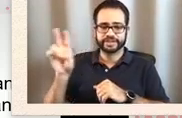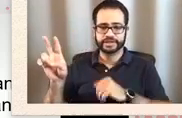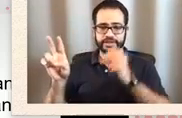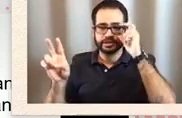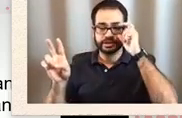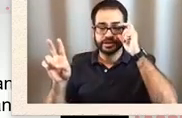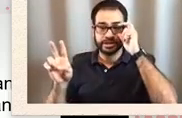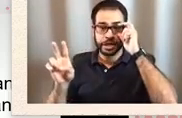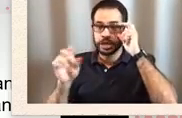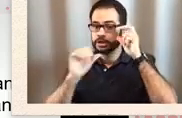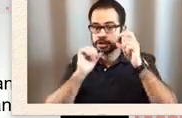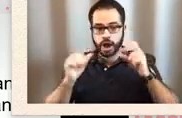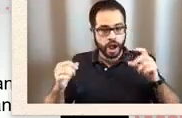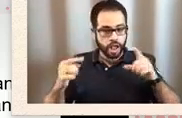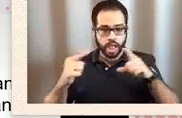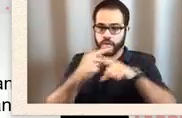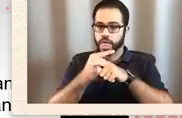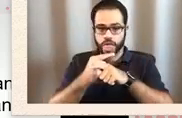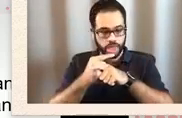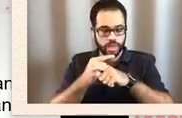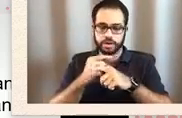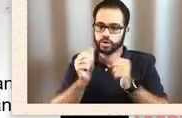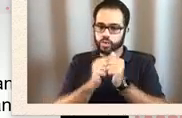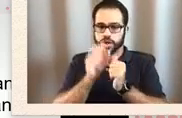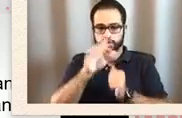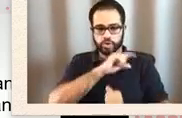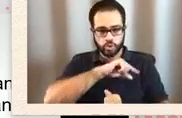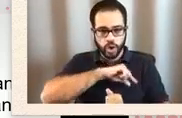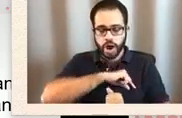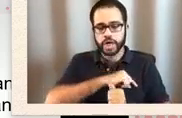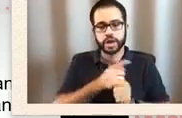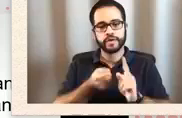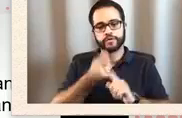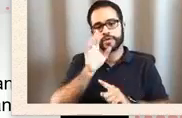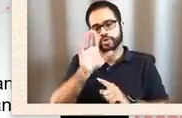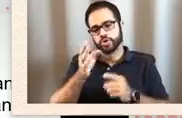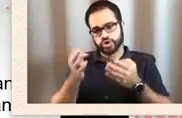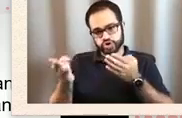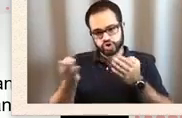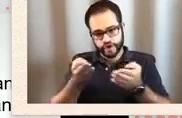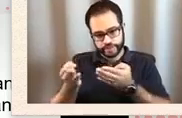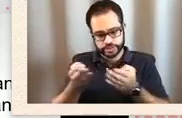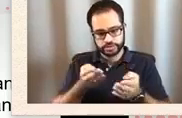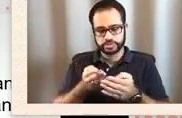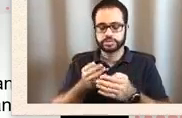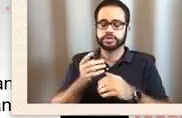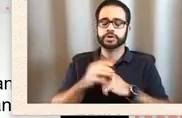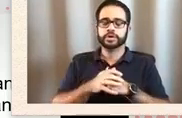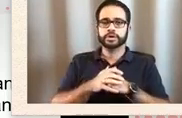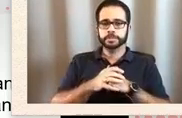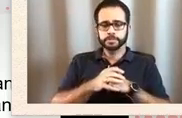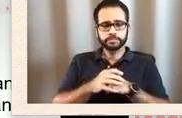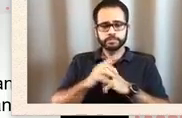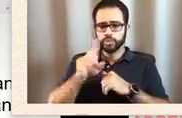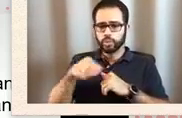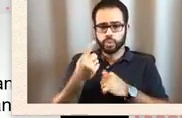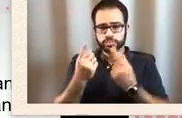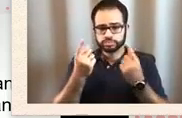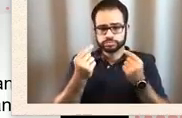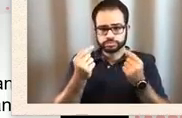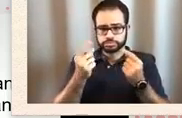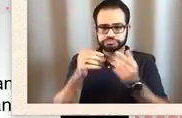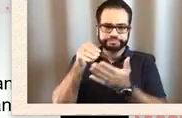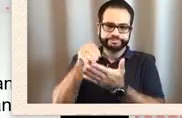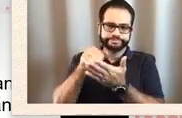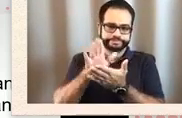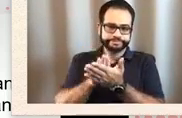not in any way take away from the quality of the service that you're receiving. All it is doing is documenting